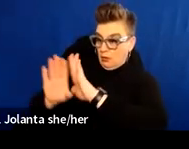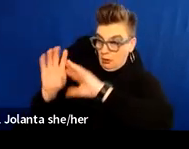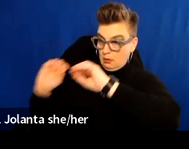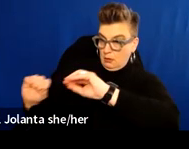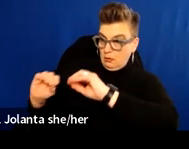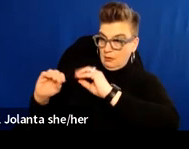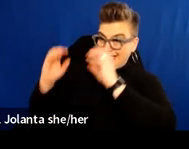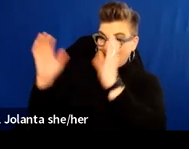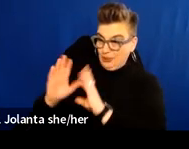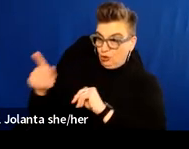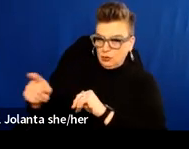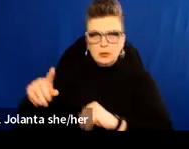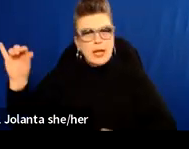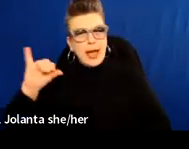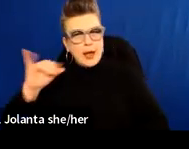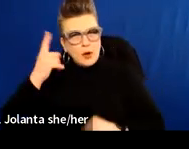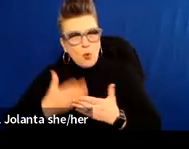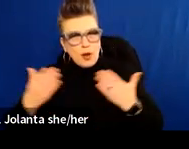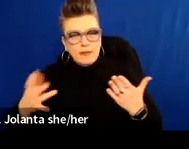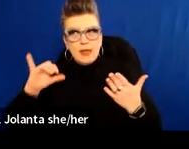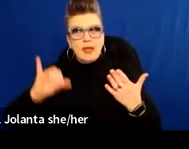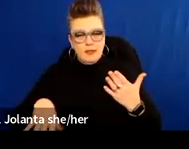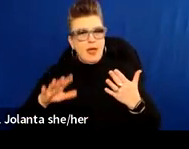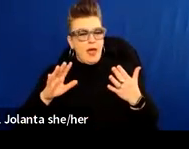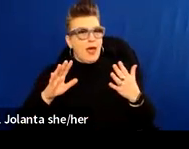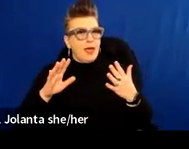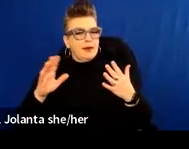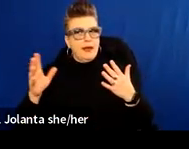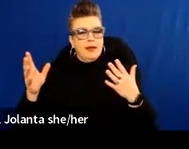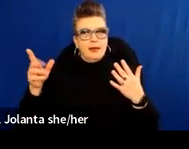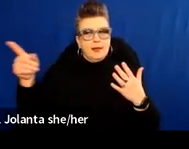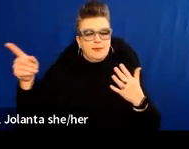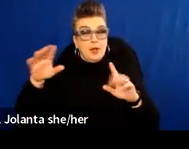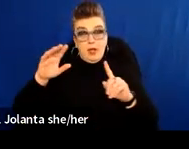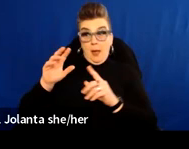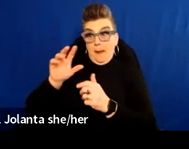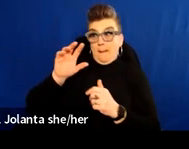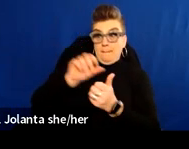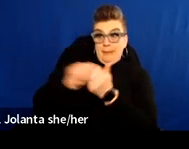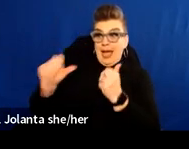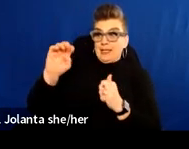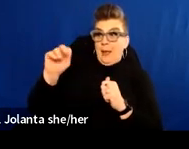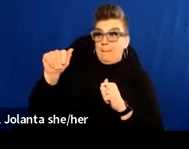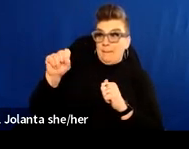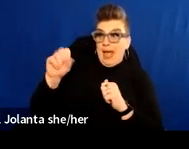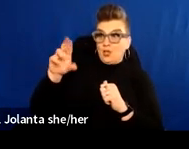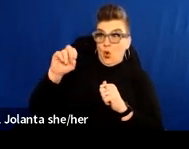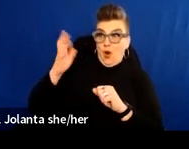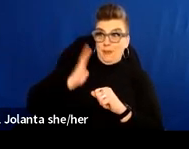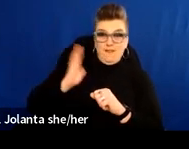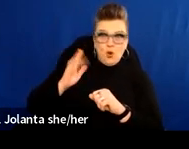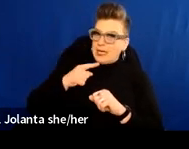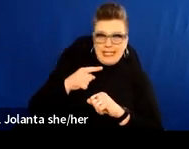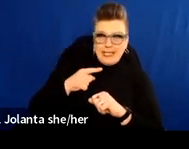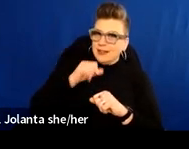things that eluded the passage of the mass core previously and why there wasn't a lot of support from the high school school